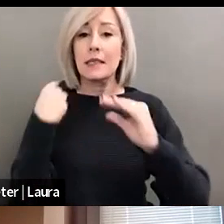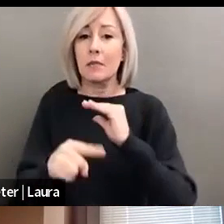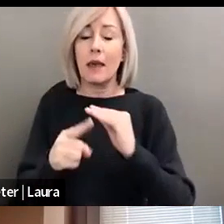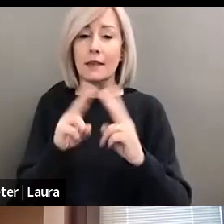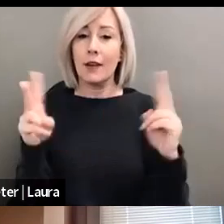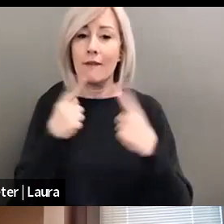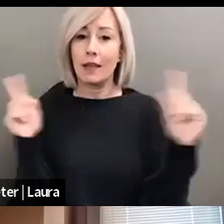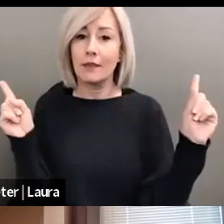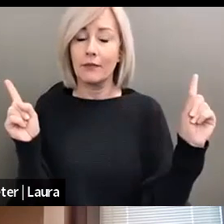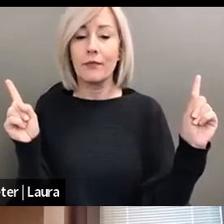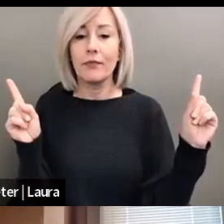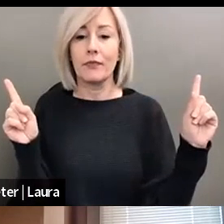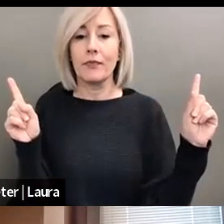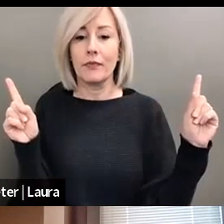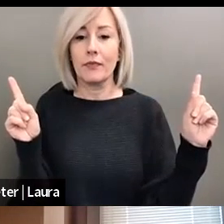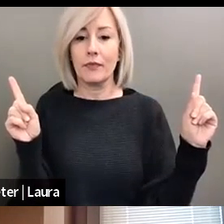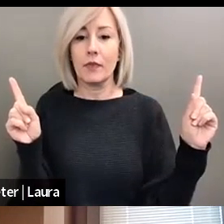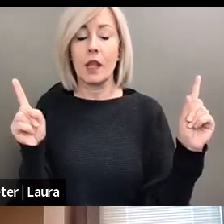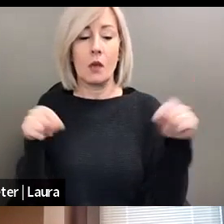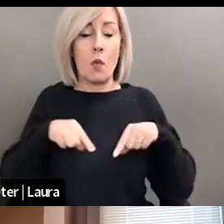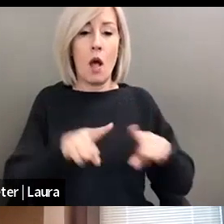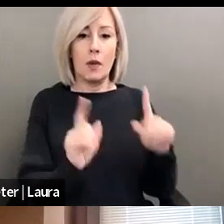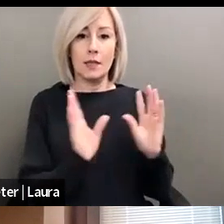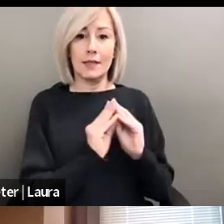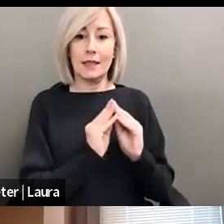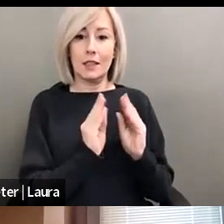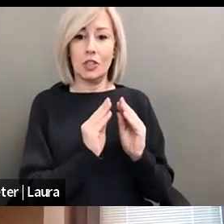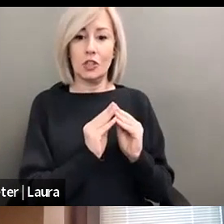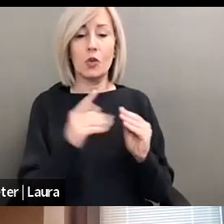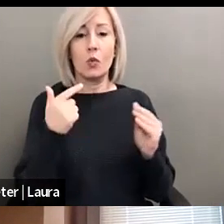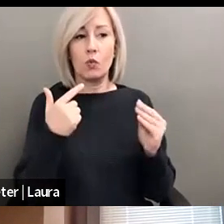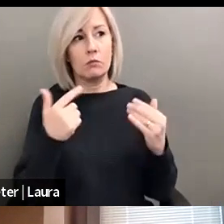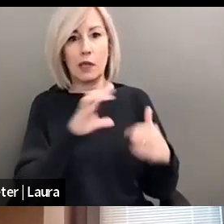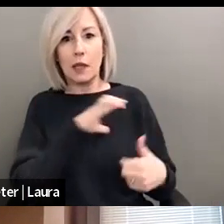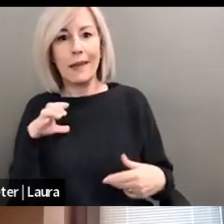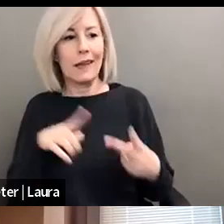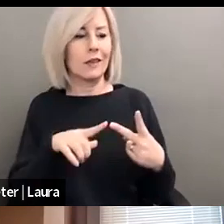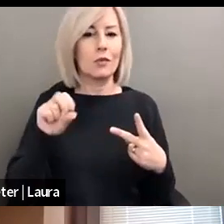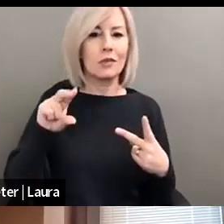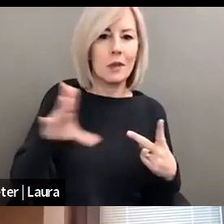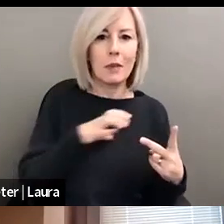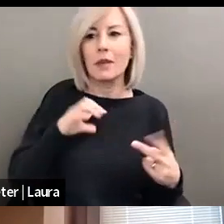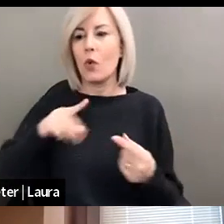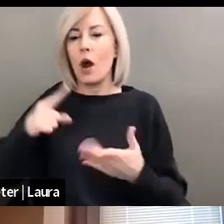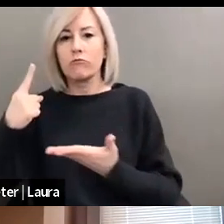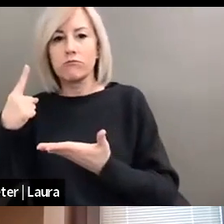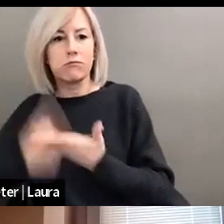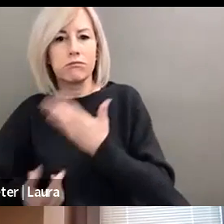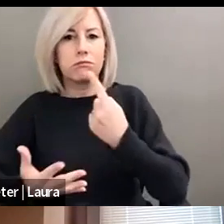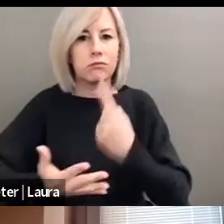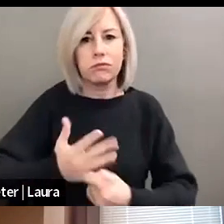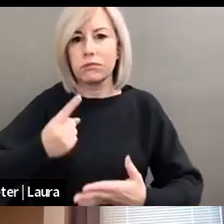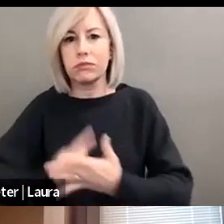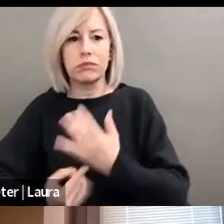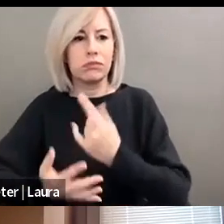effective because while we're in session, we're either in committees or subcommittees, or we're debating. And we